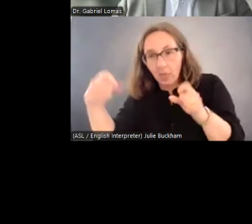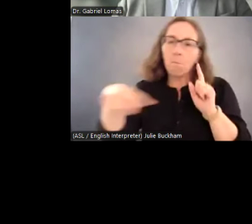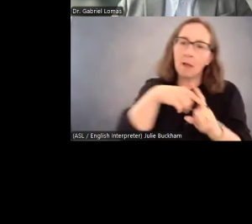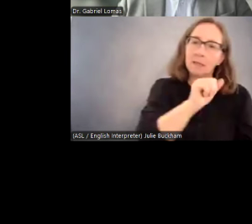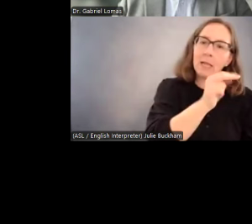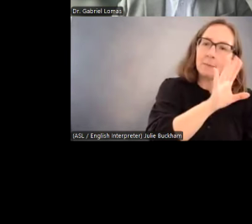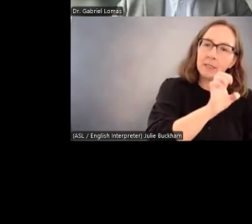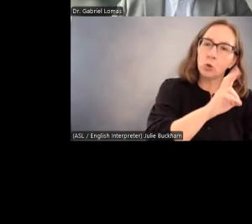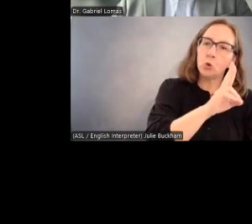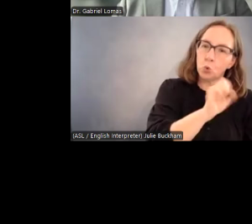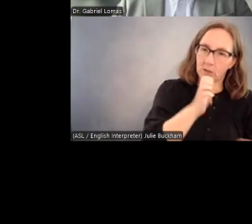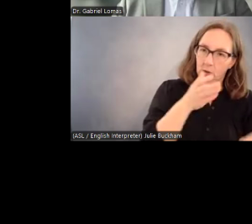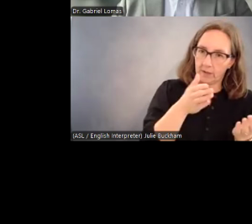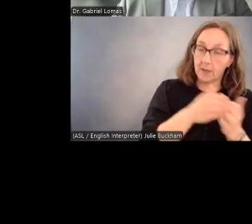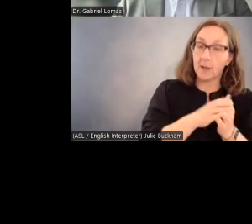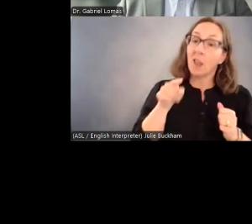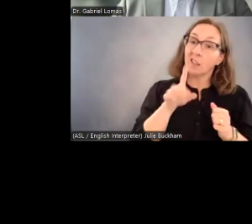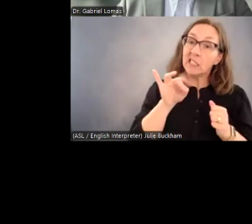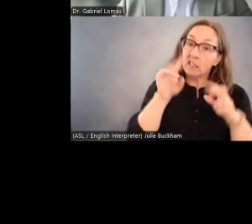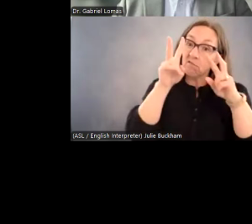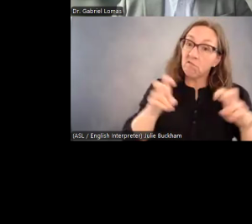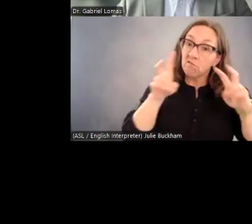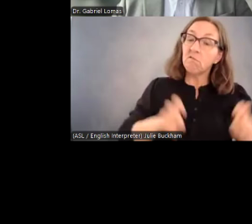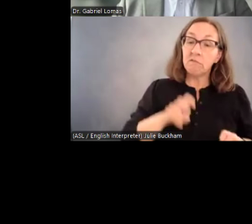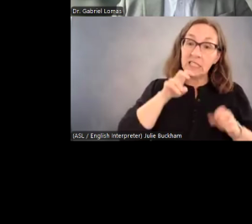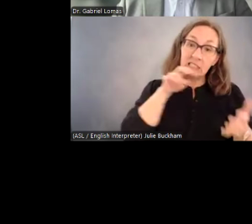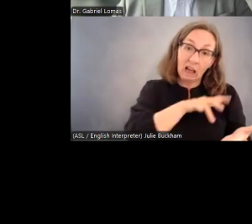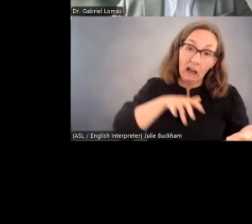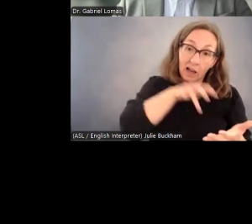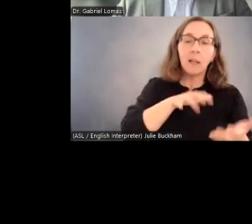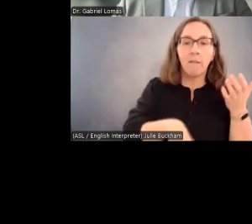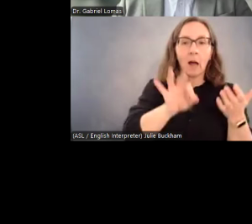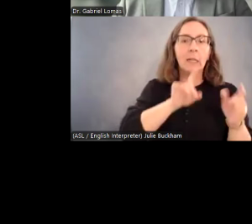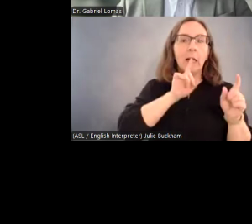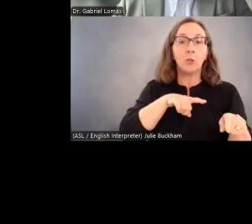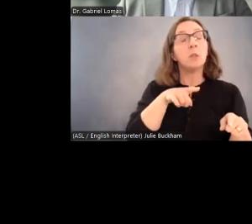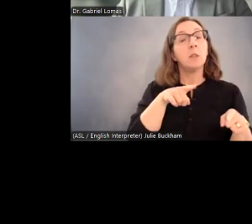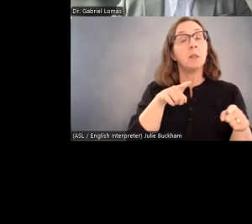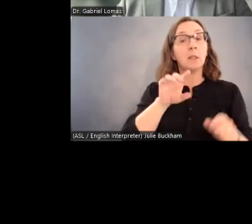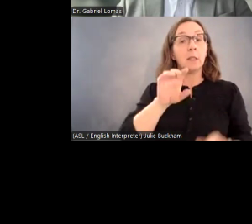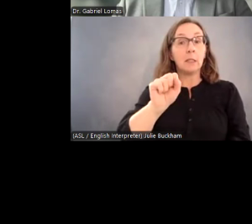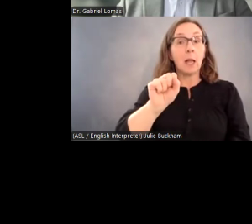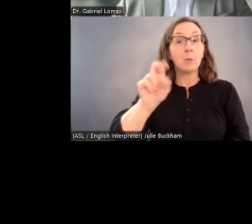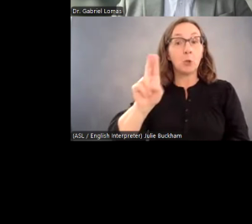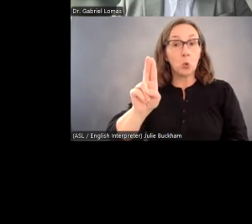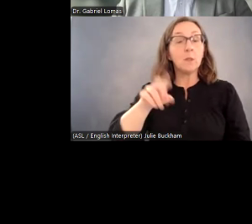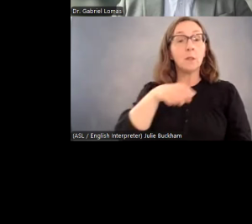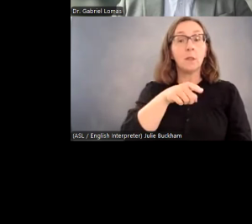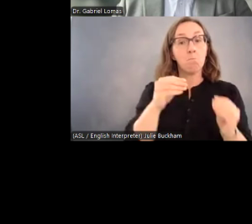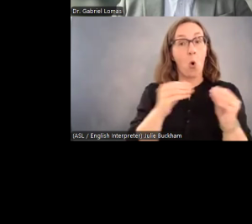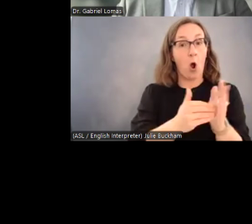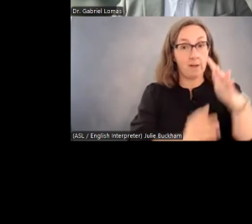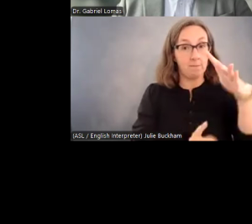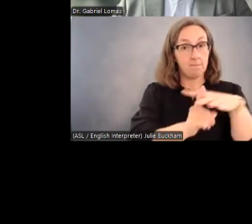do show that there is a significantly higher rate of substance use disorders among those who